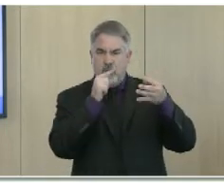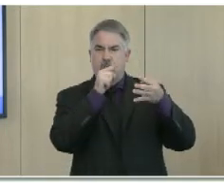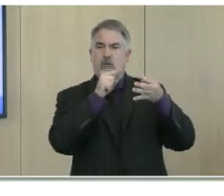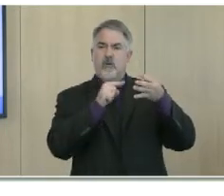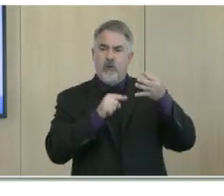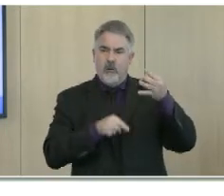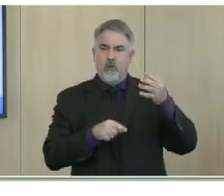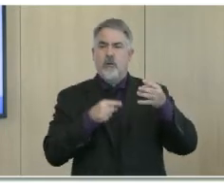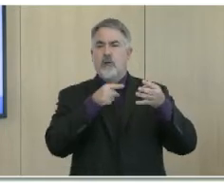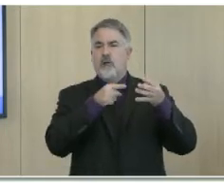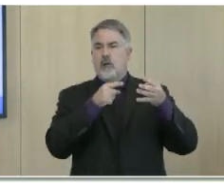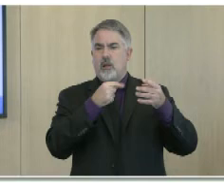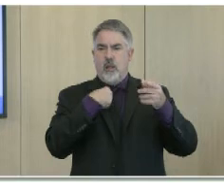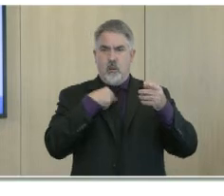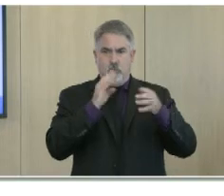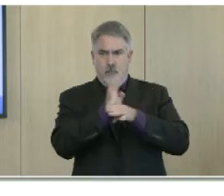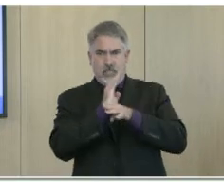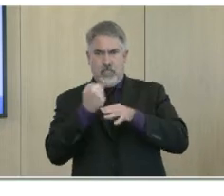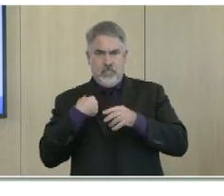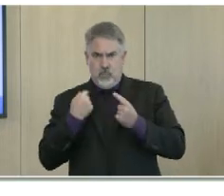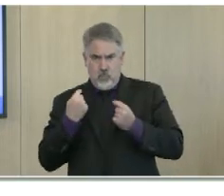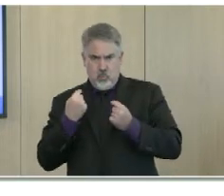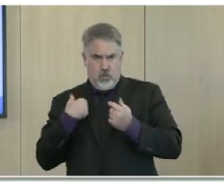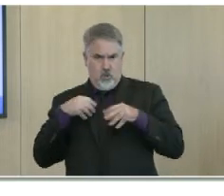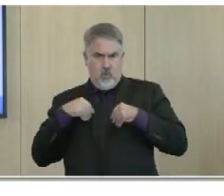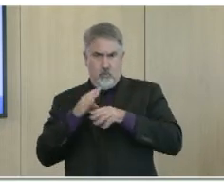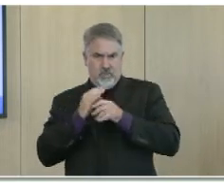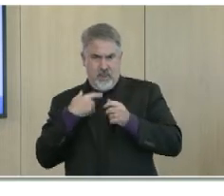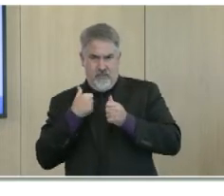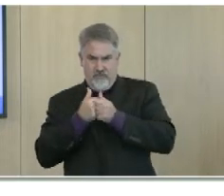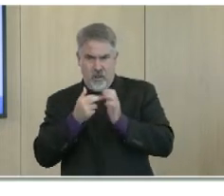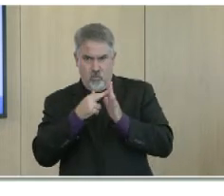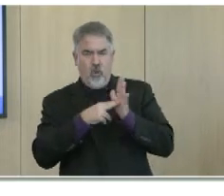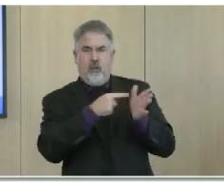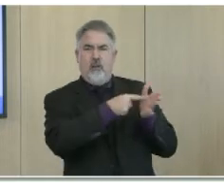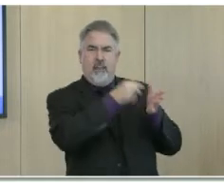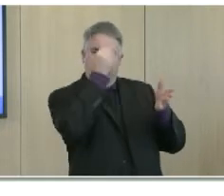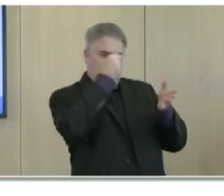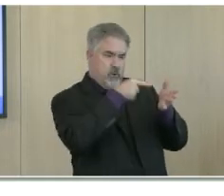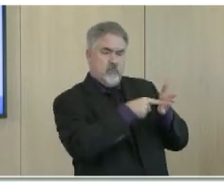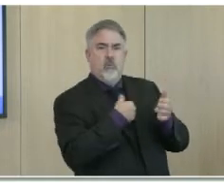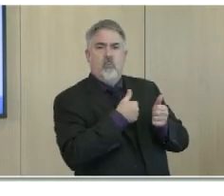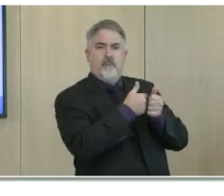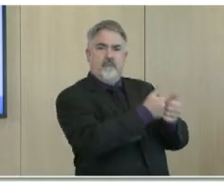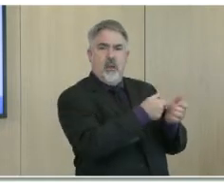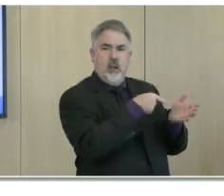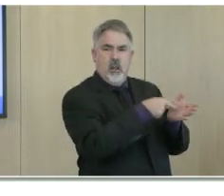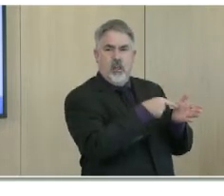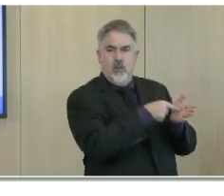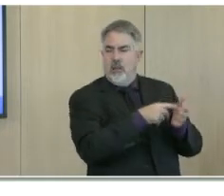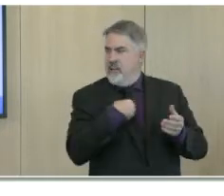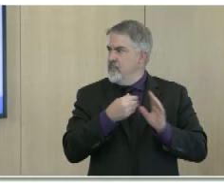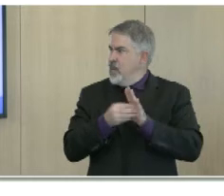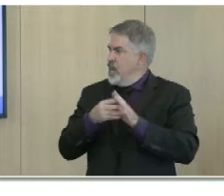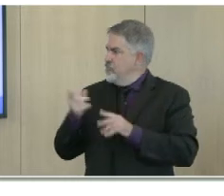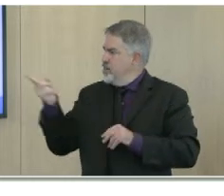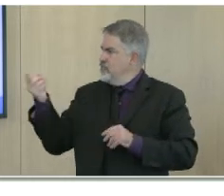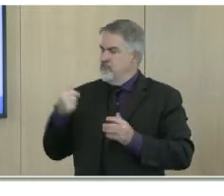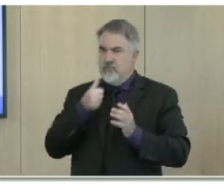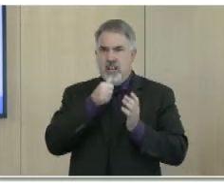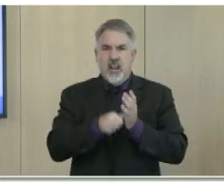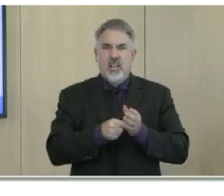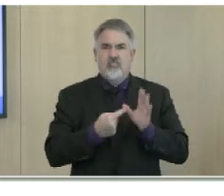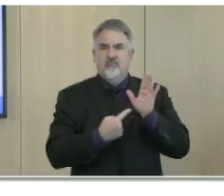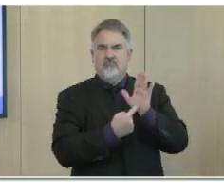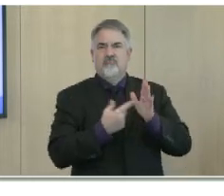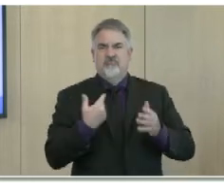use this template and guide in filling it out. I have a copy of it here. You can simply fill in the blanks